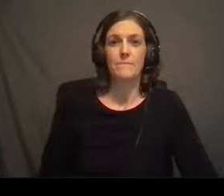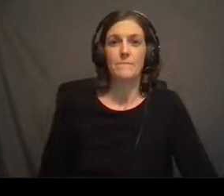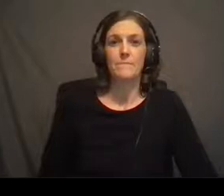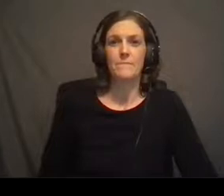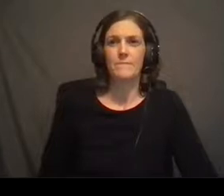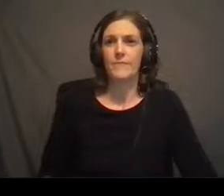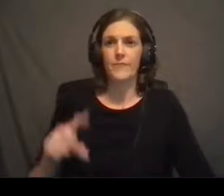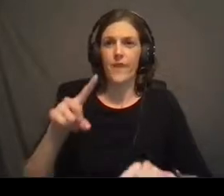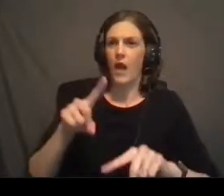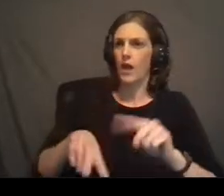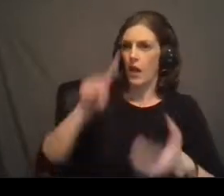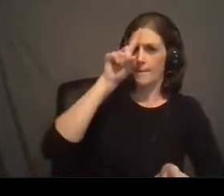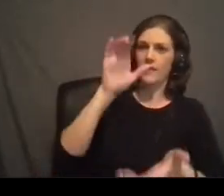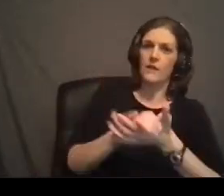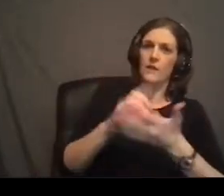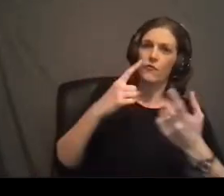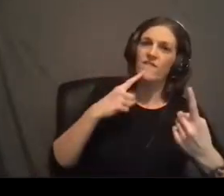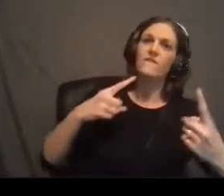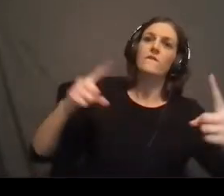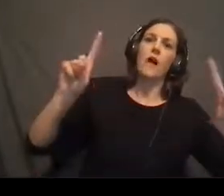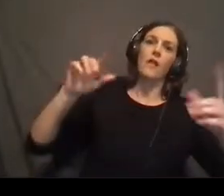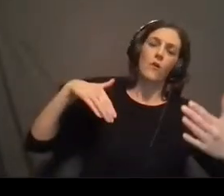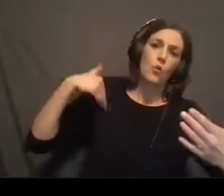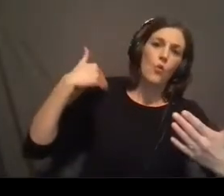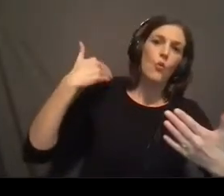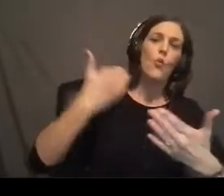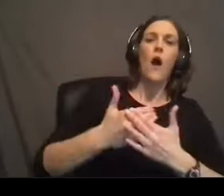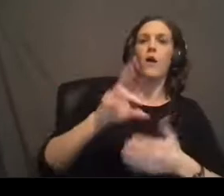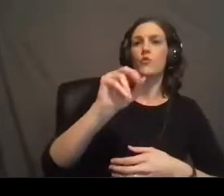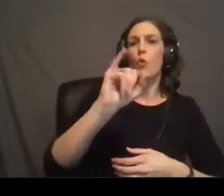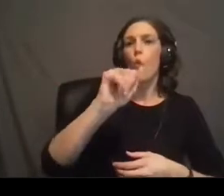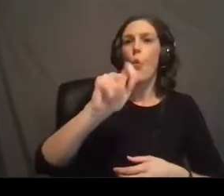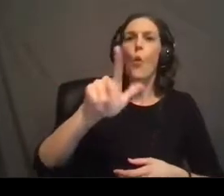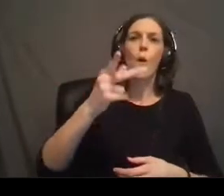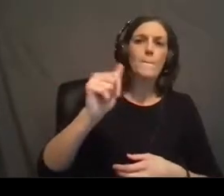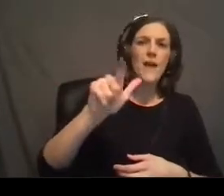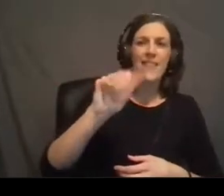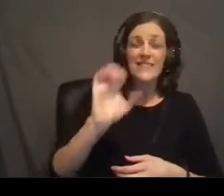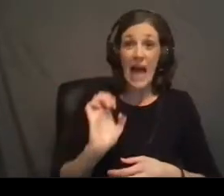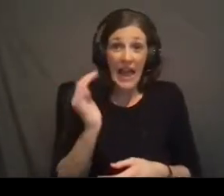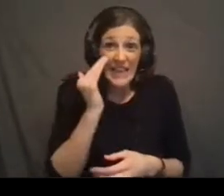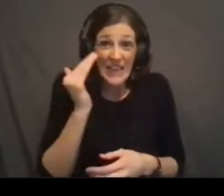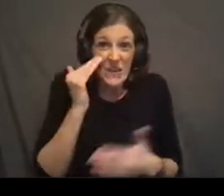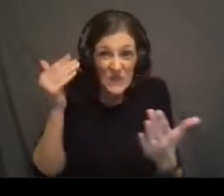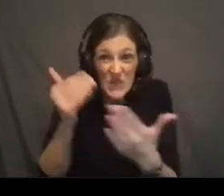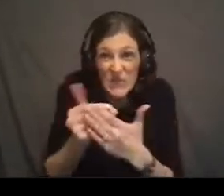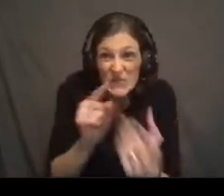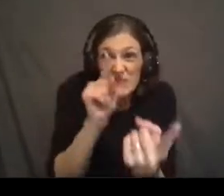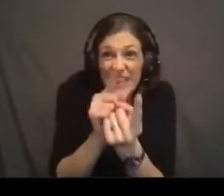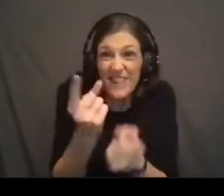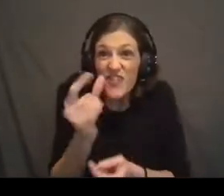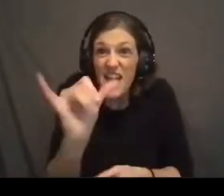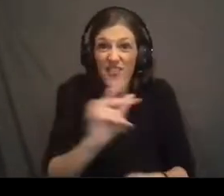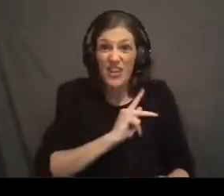I can't believe we finally made it to the royal palace. I know, we're so close to meeting the Forever King.